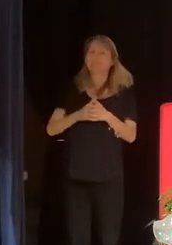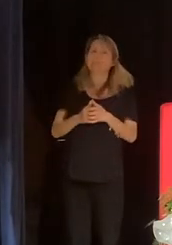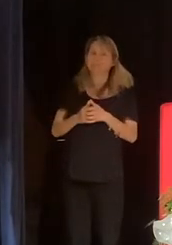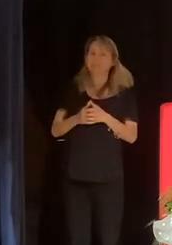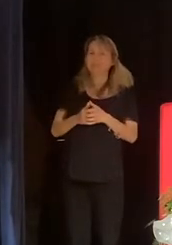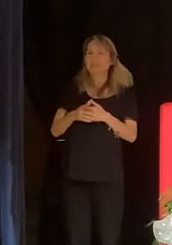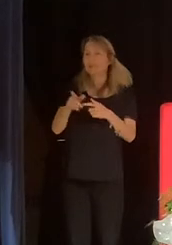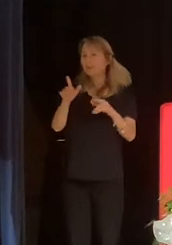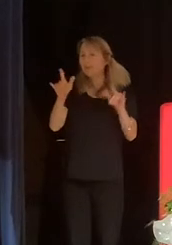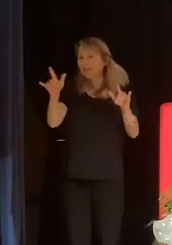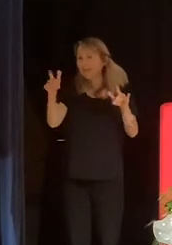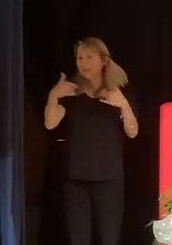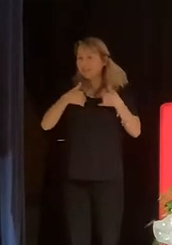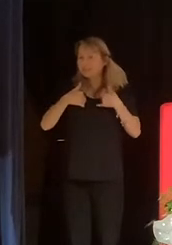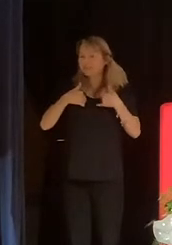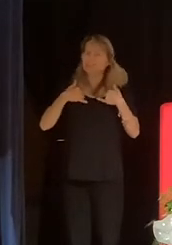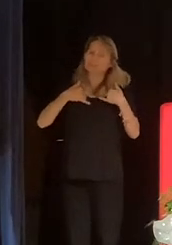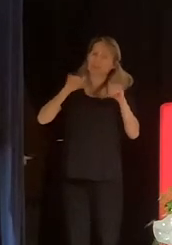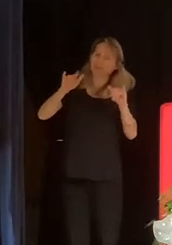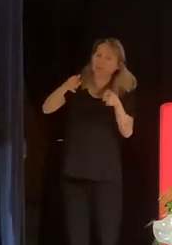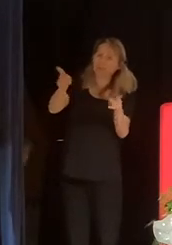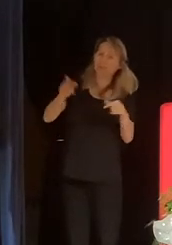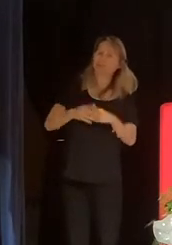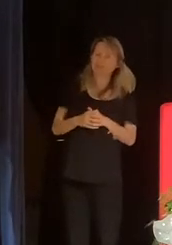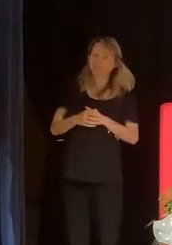You love us and we love you.